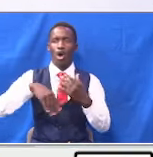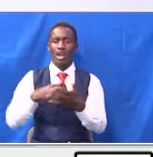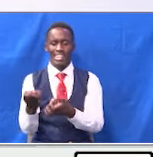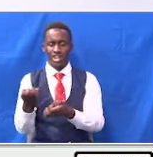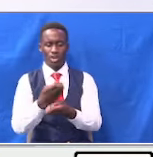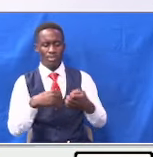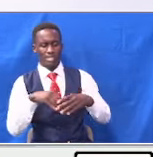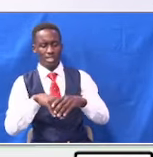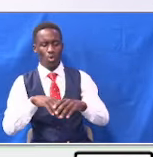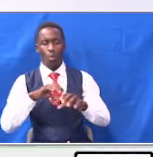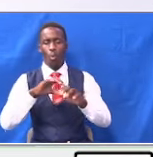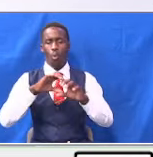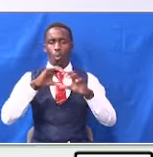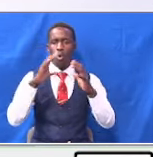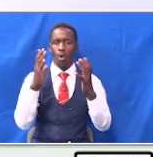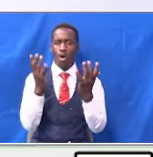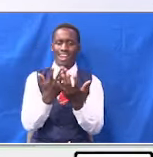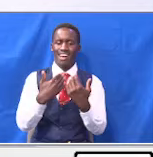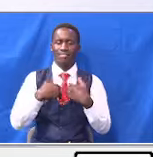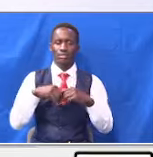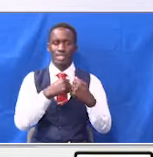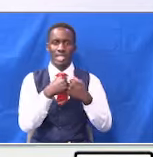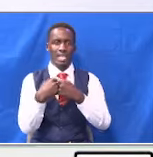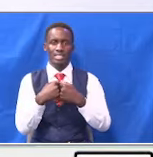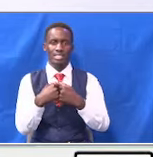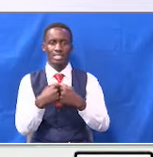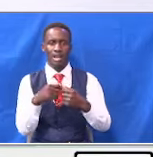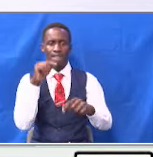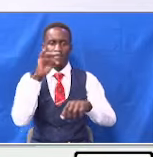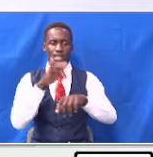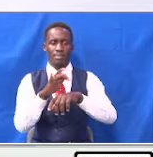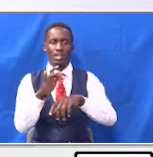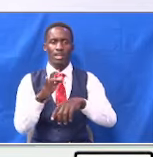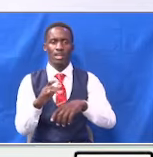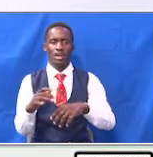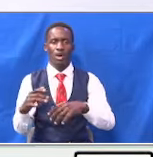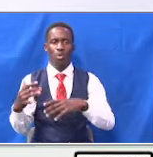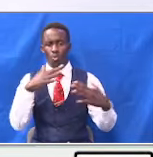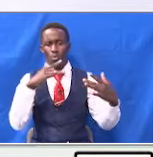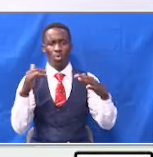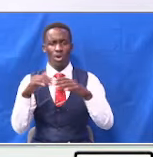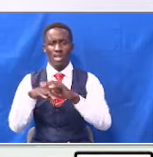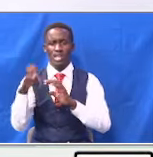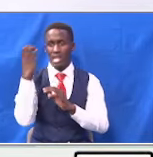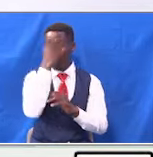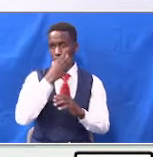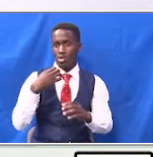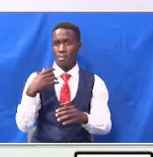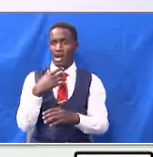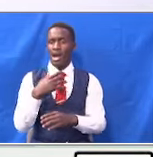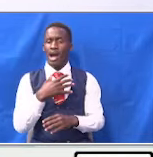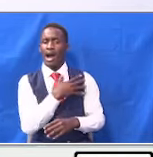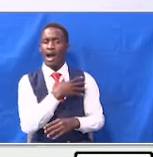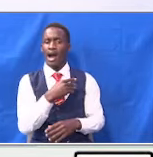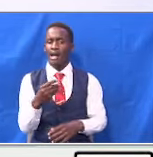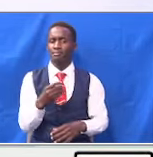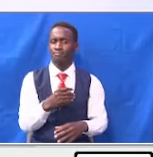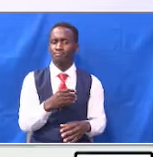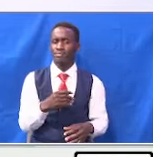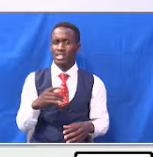of us are victims of the global challenges of COVID-19 and even the war in Europe. He mentioned that. And despite that,